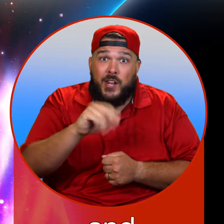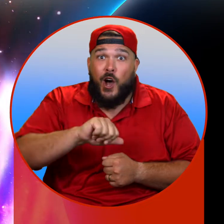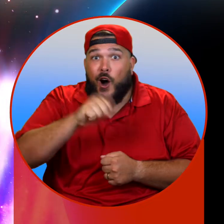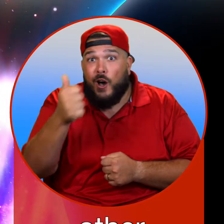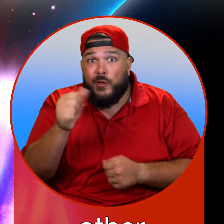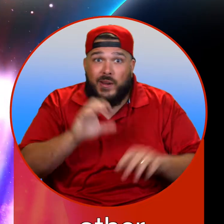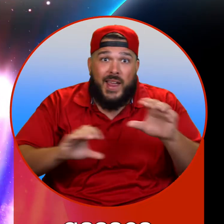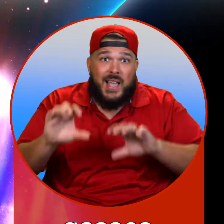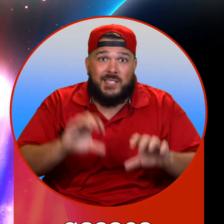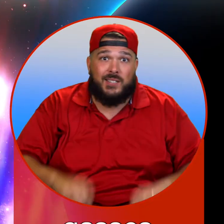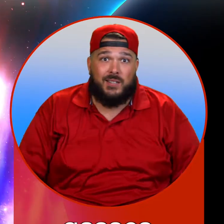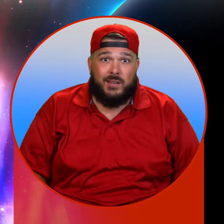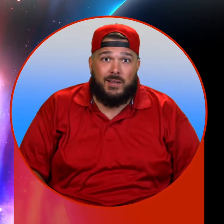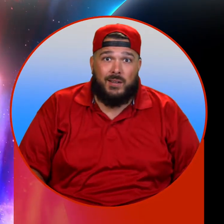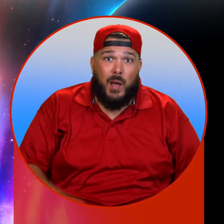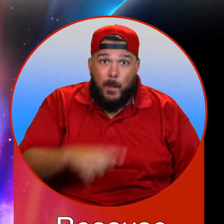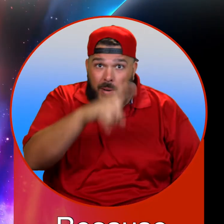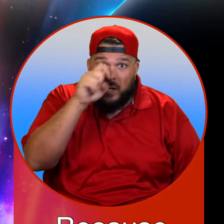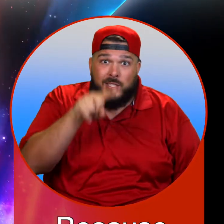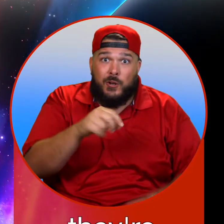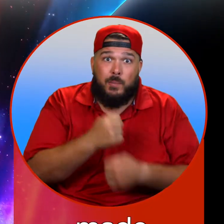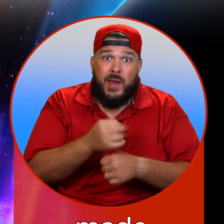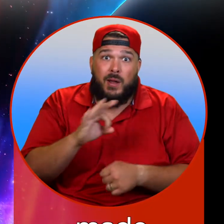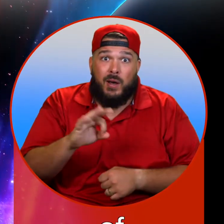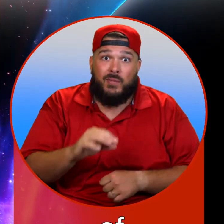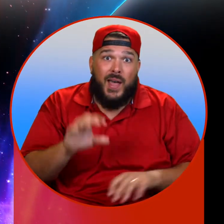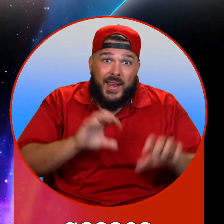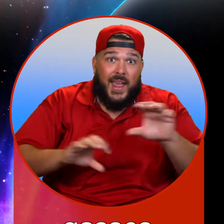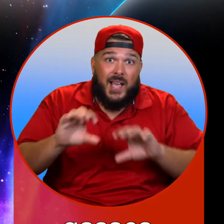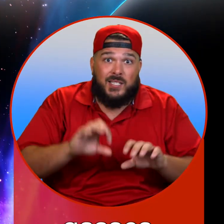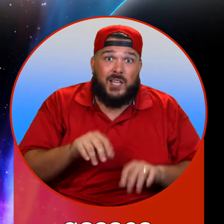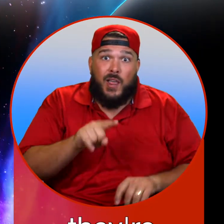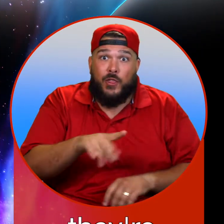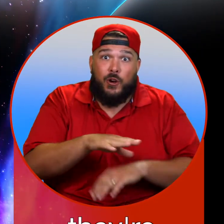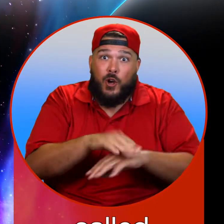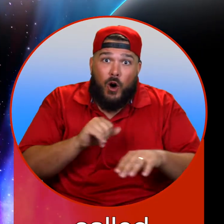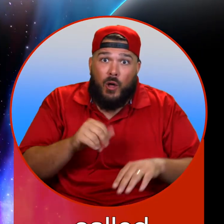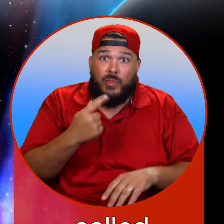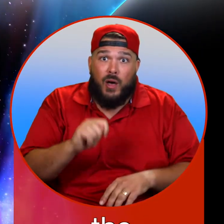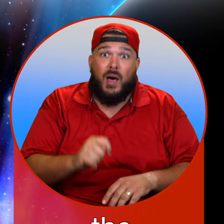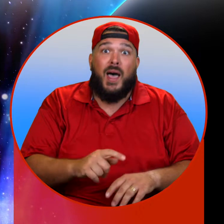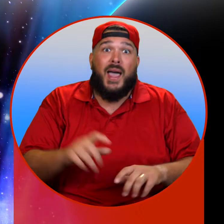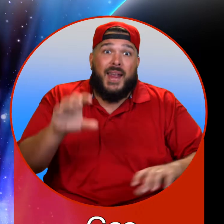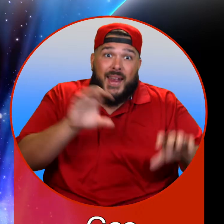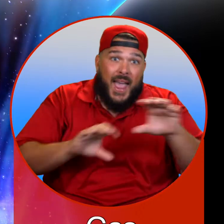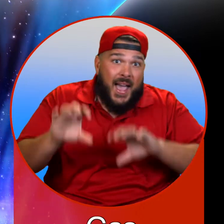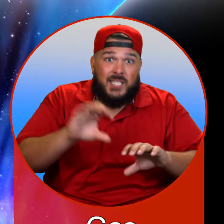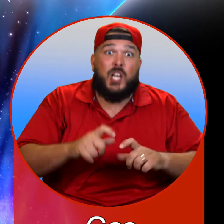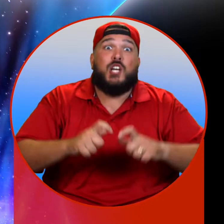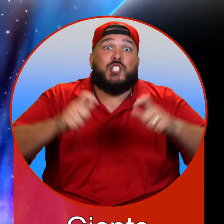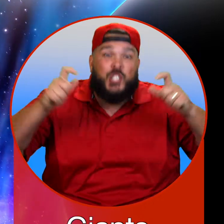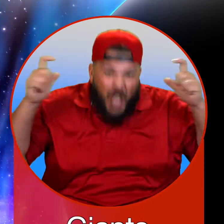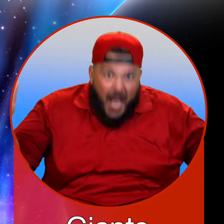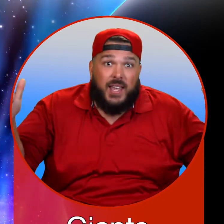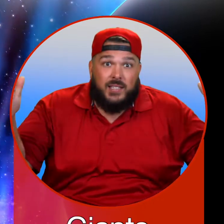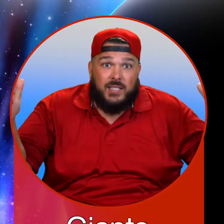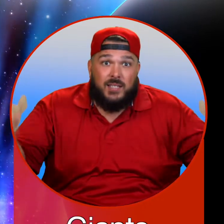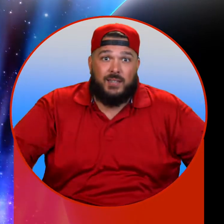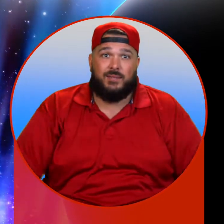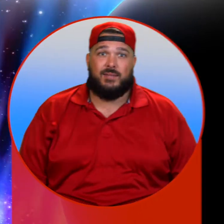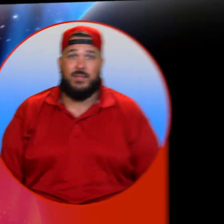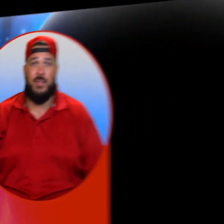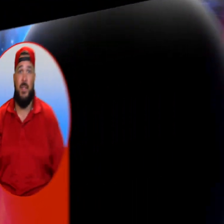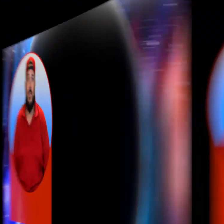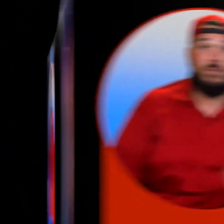helium, and other gases. Because they are made of gases, they are called the gas giants.